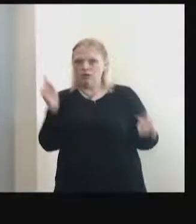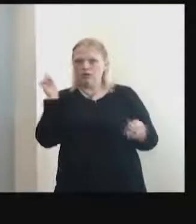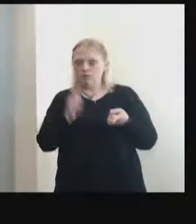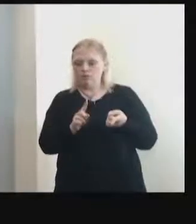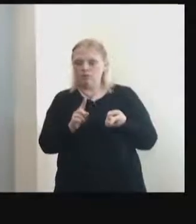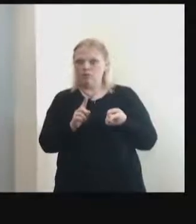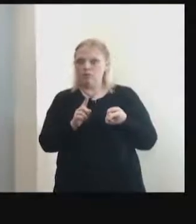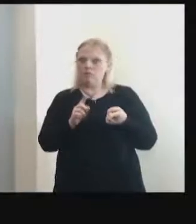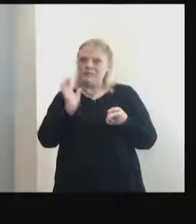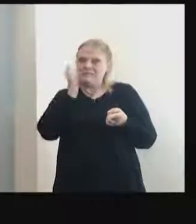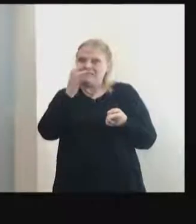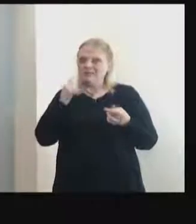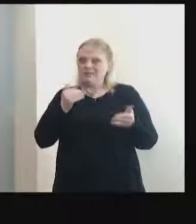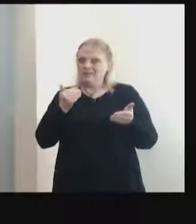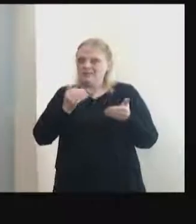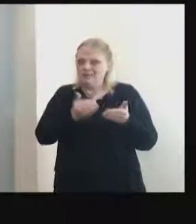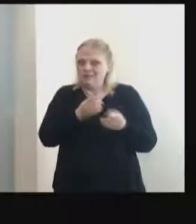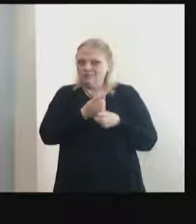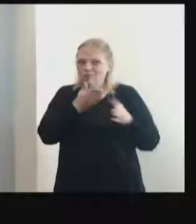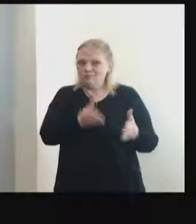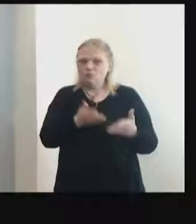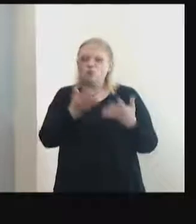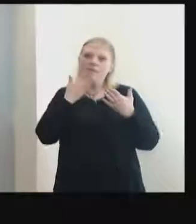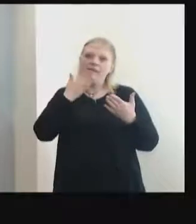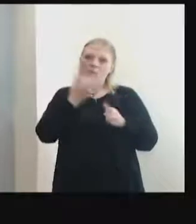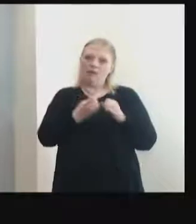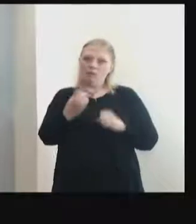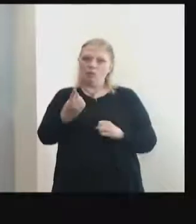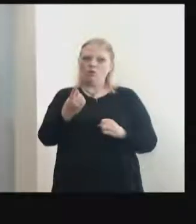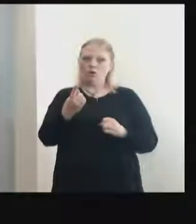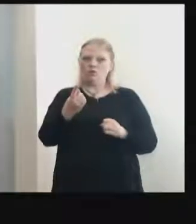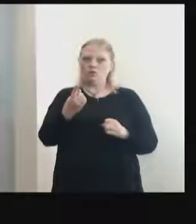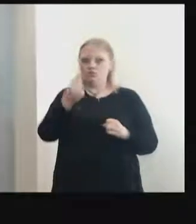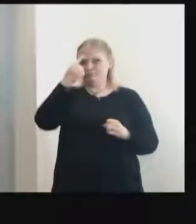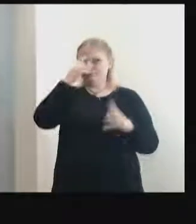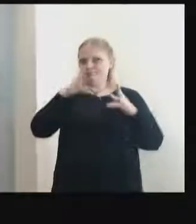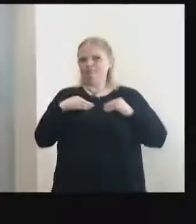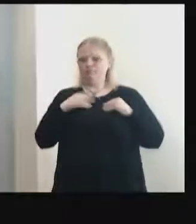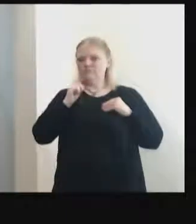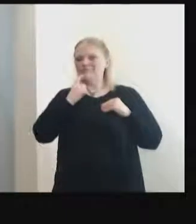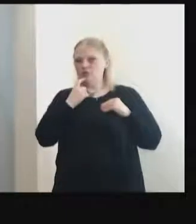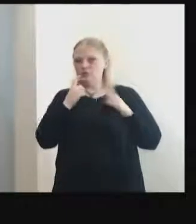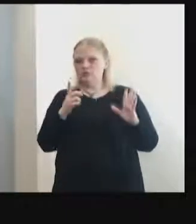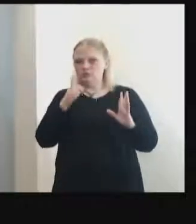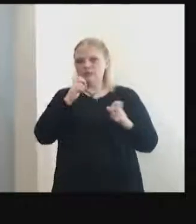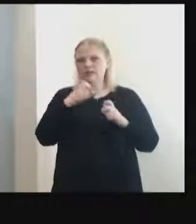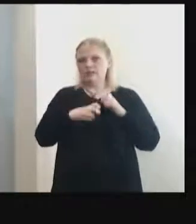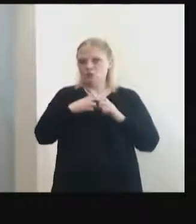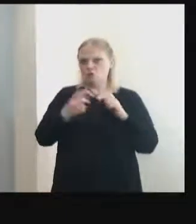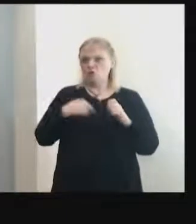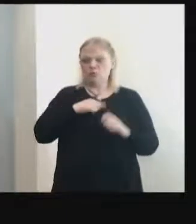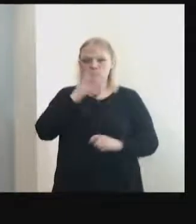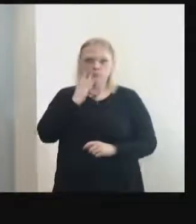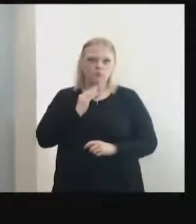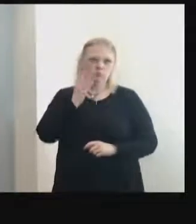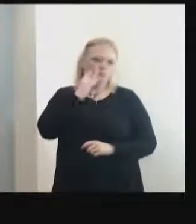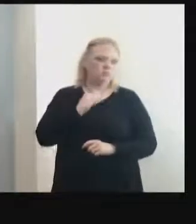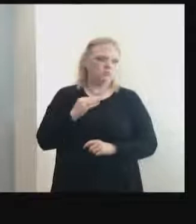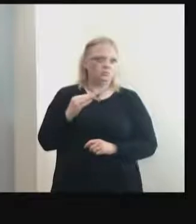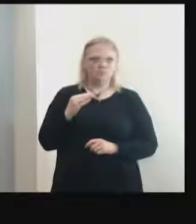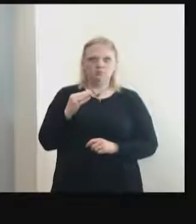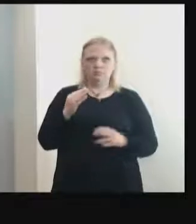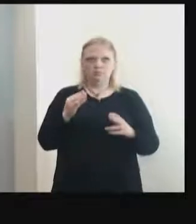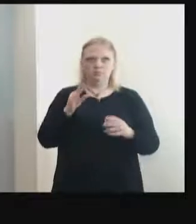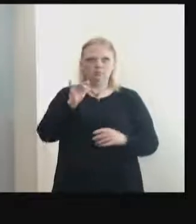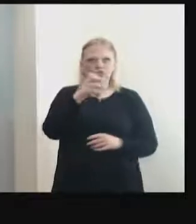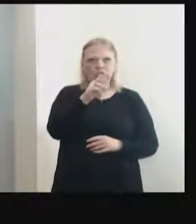headed in the right direction. That's a good thing. I want to thank everyone for taking this seriously because of the issues that we had dealt with through January